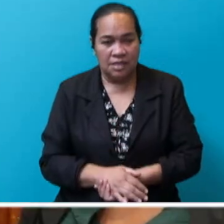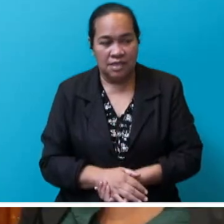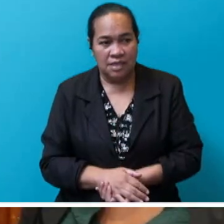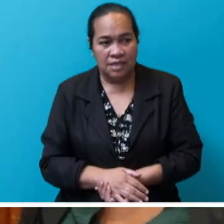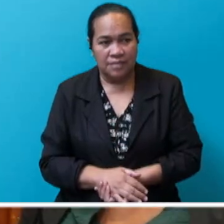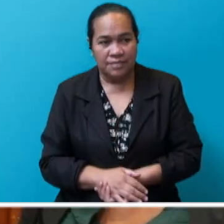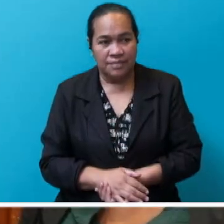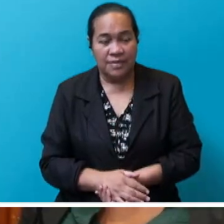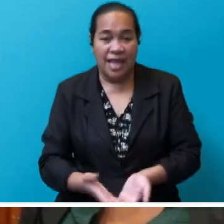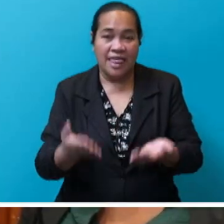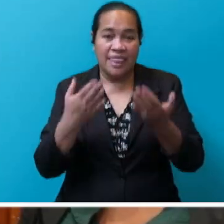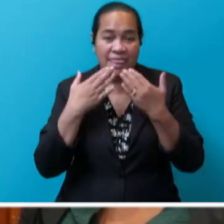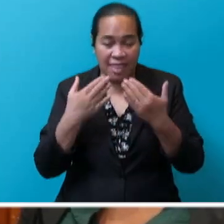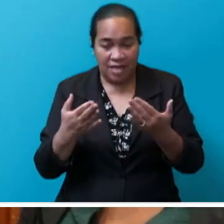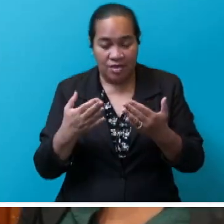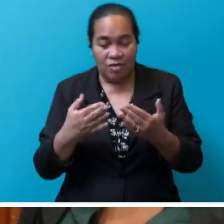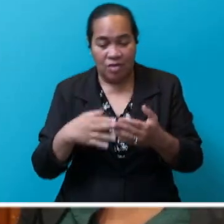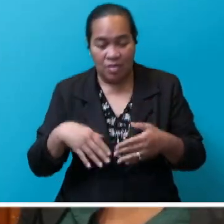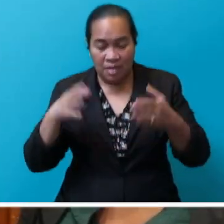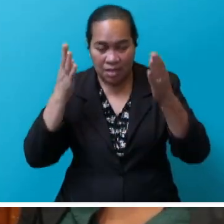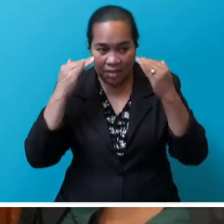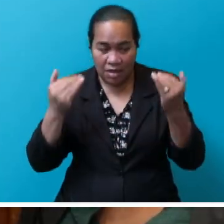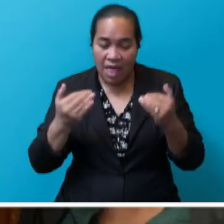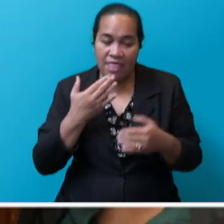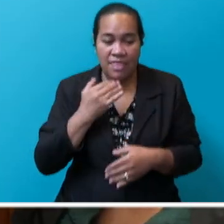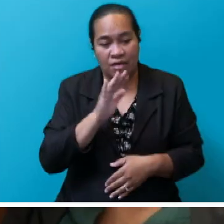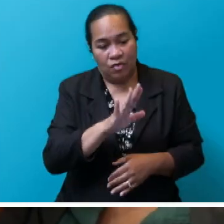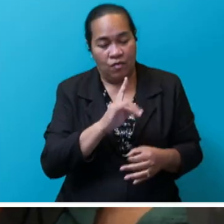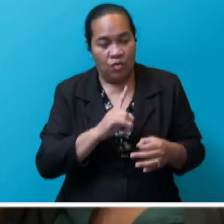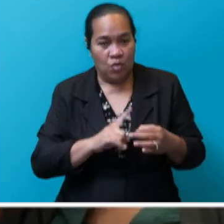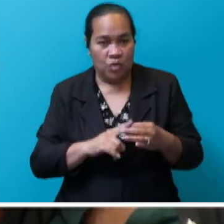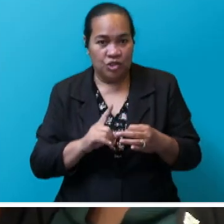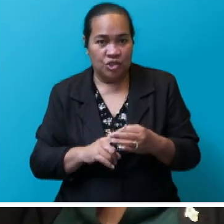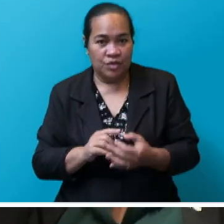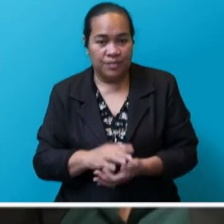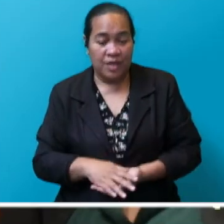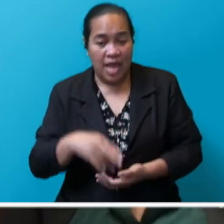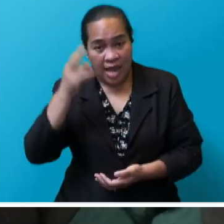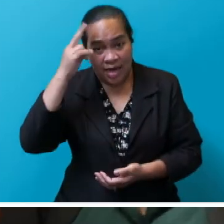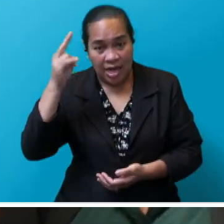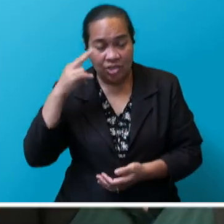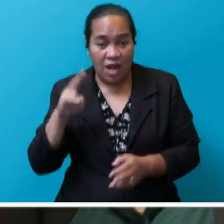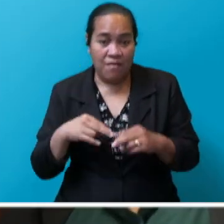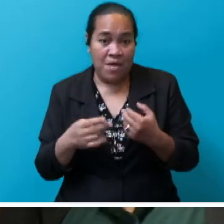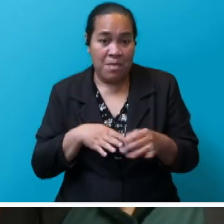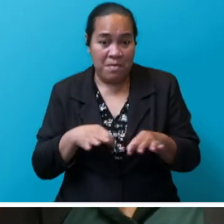Thank you, Mr. Speaker, sir, and thank you, Honourable Member, for the question. The National Family Planning Policy